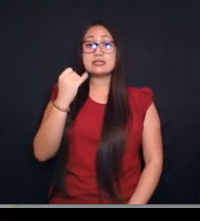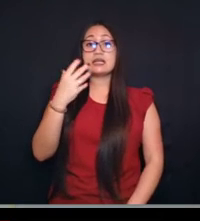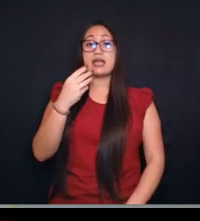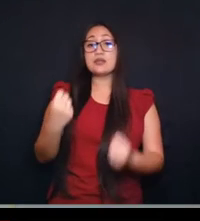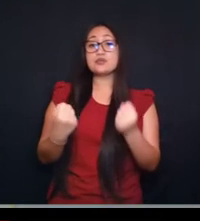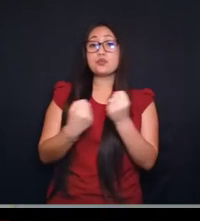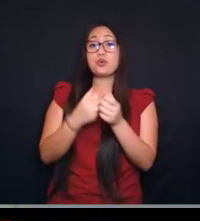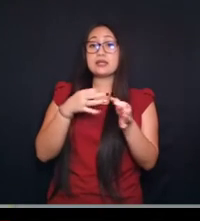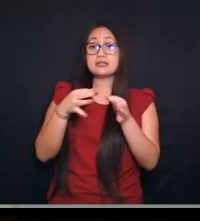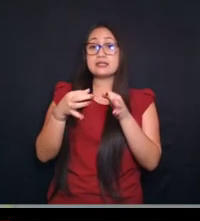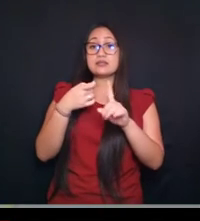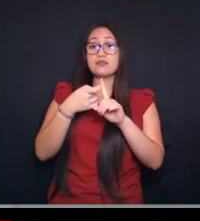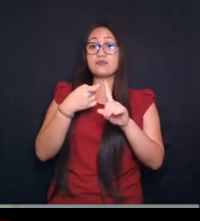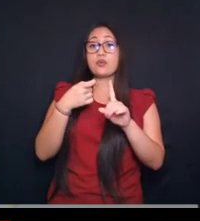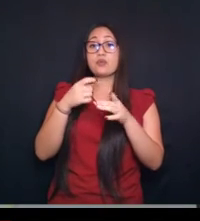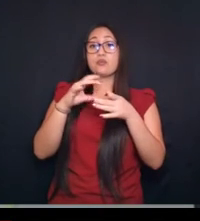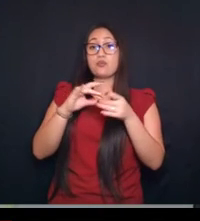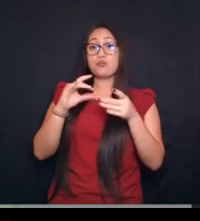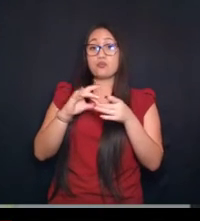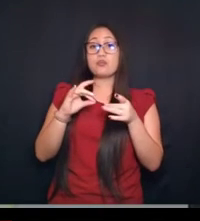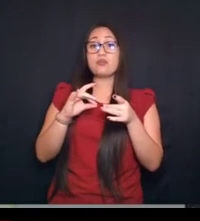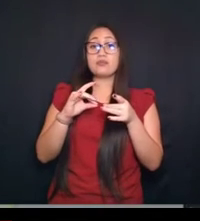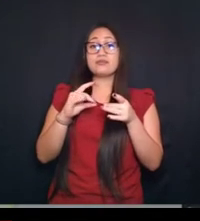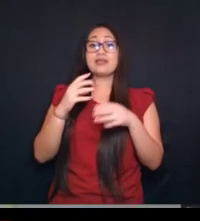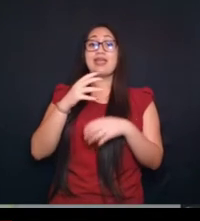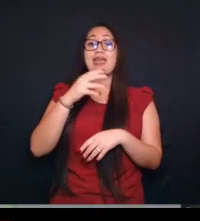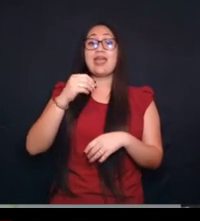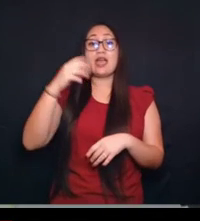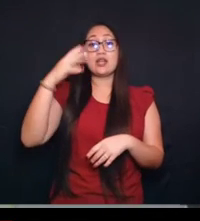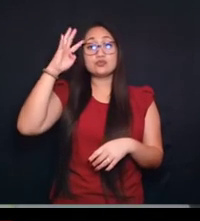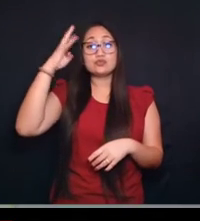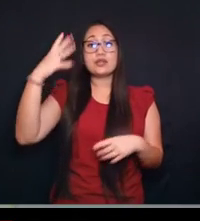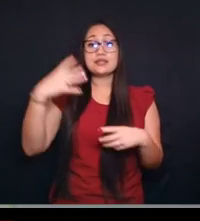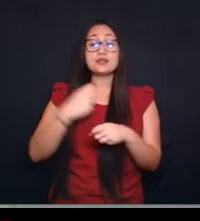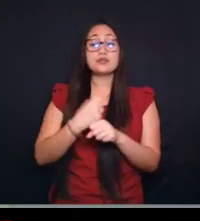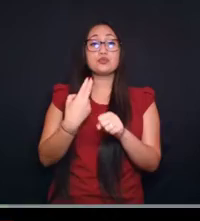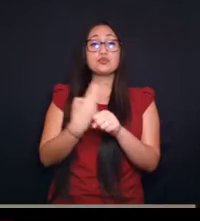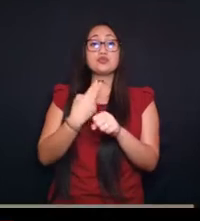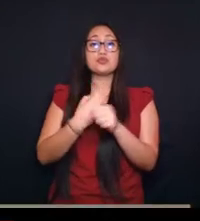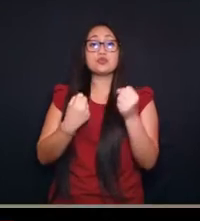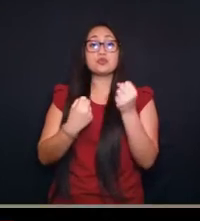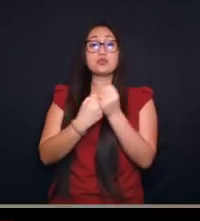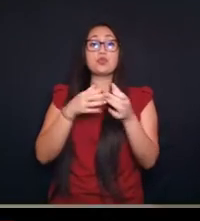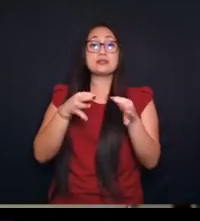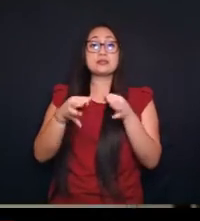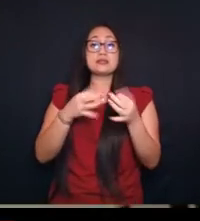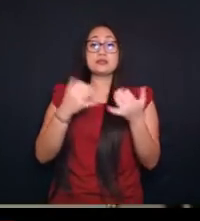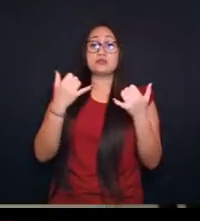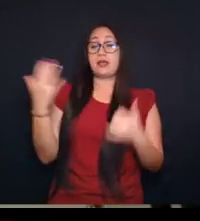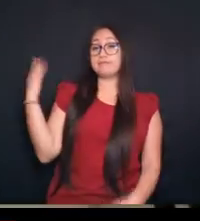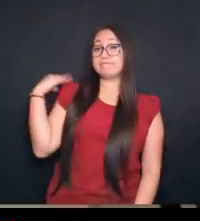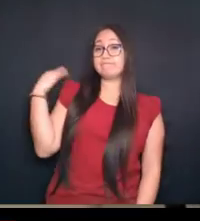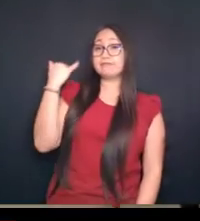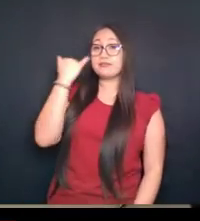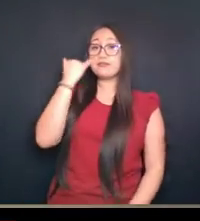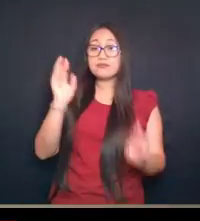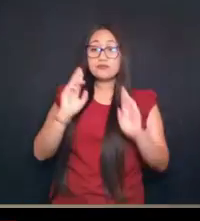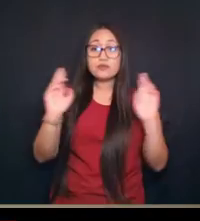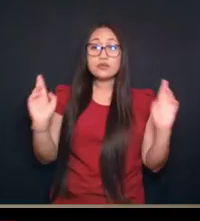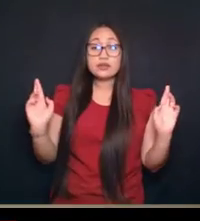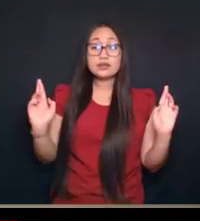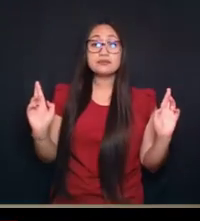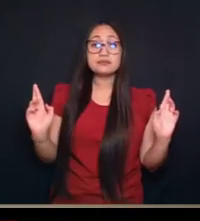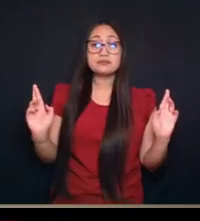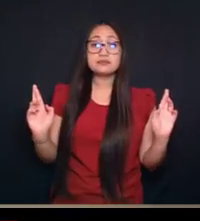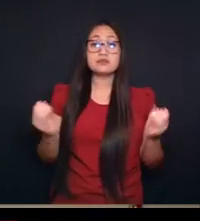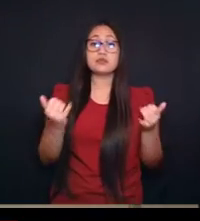read and create a summary using the supporting details. Okay, give yourself a pat on the back if you're ready. Okay,